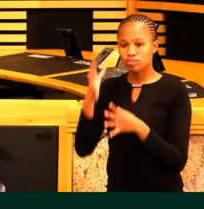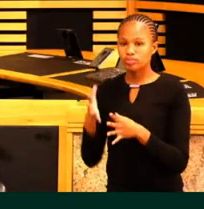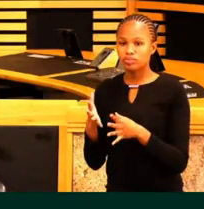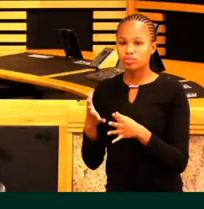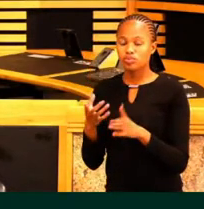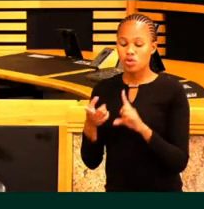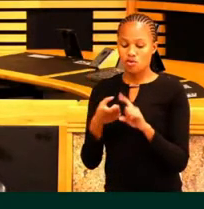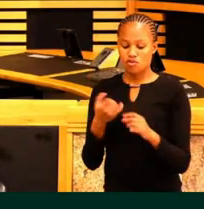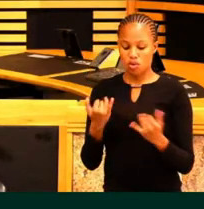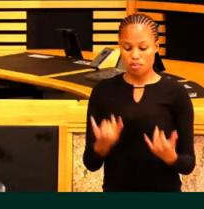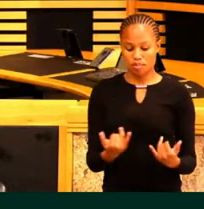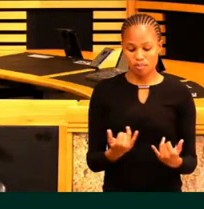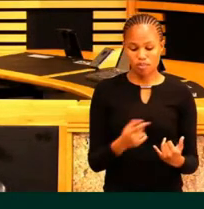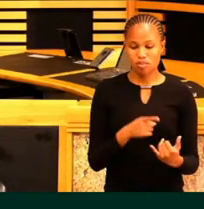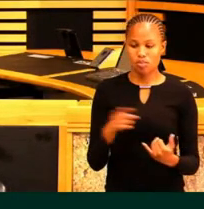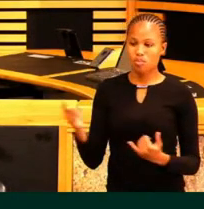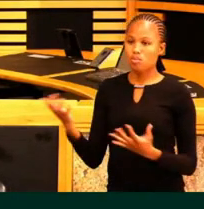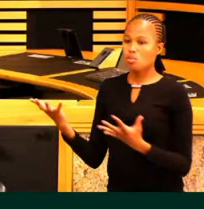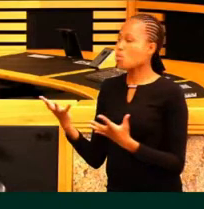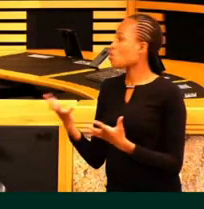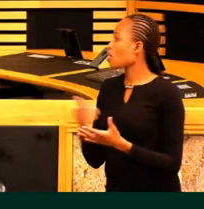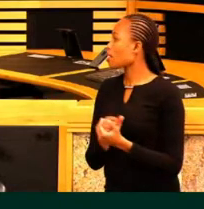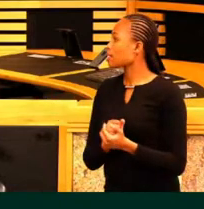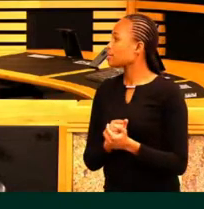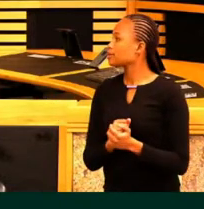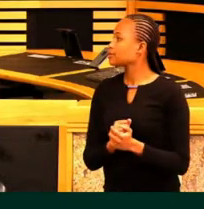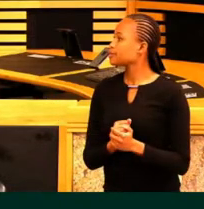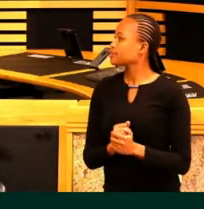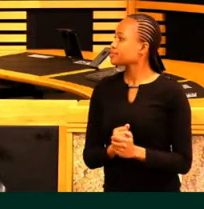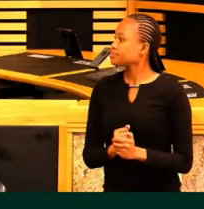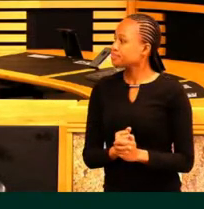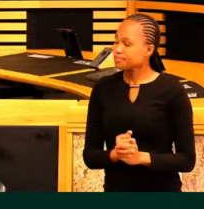from here over to your secretary